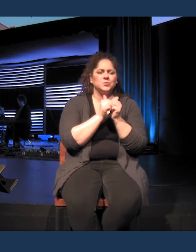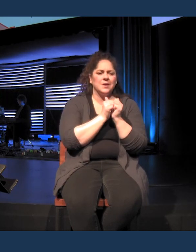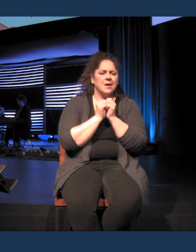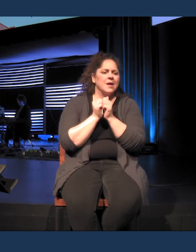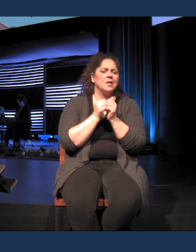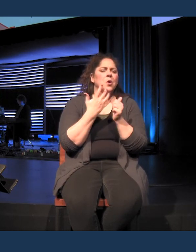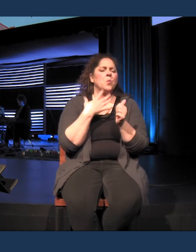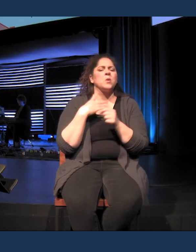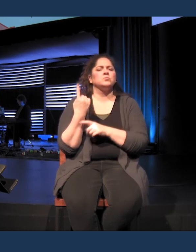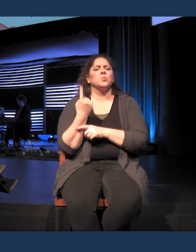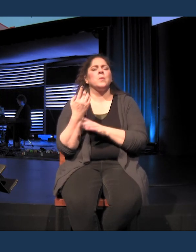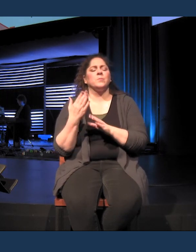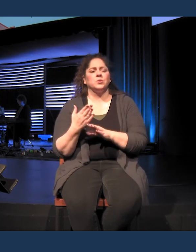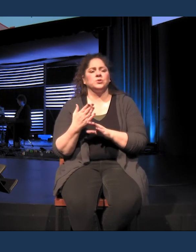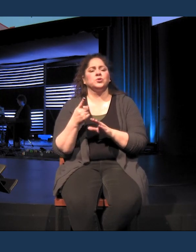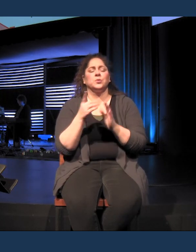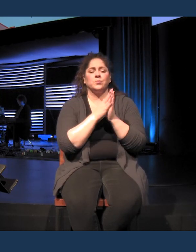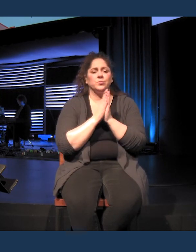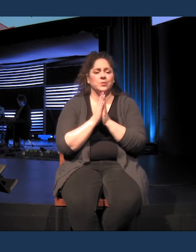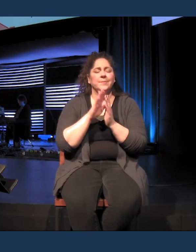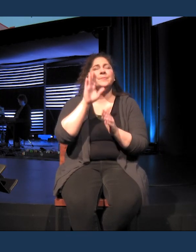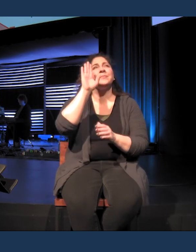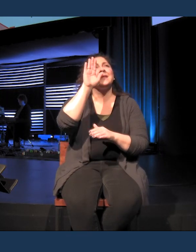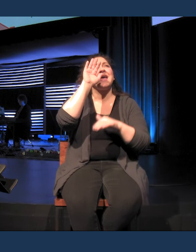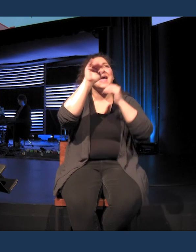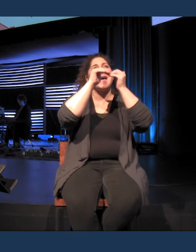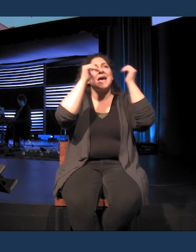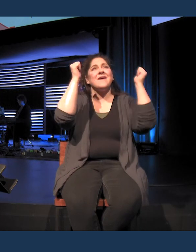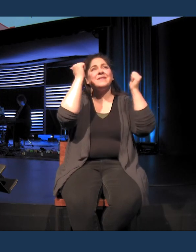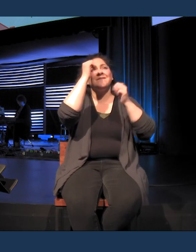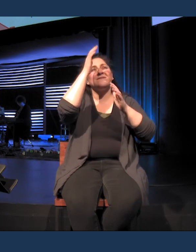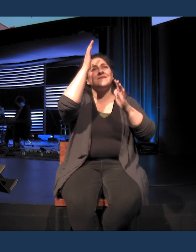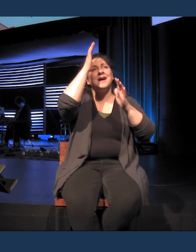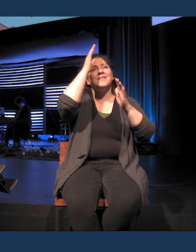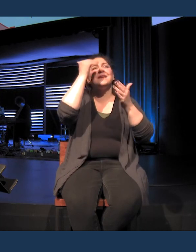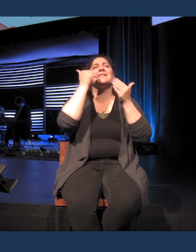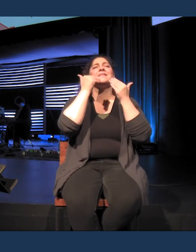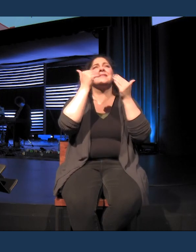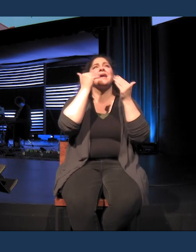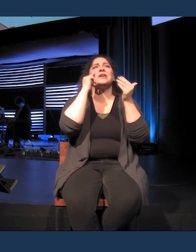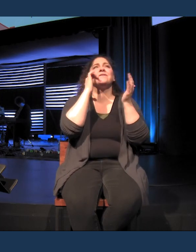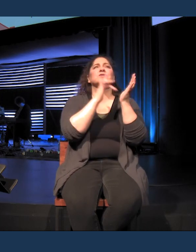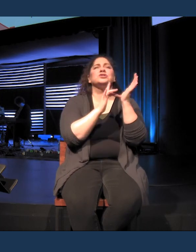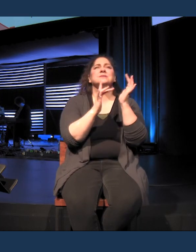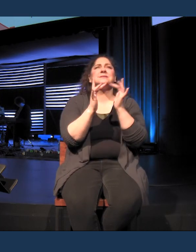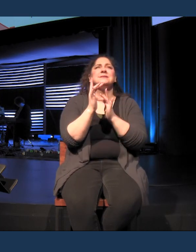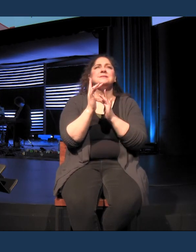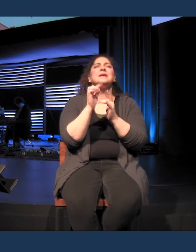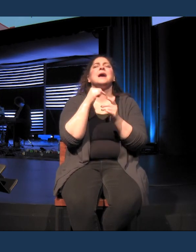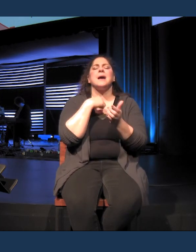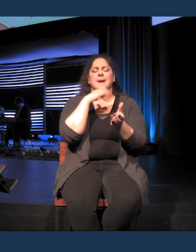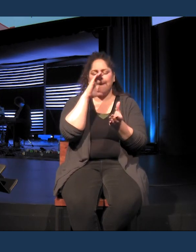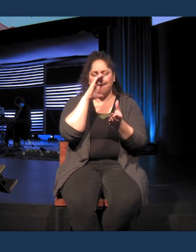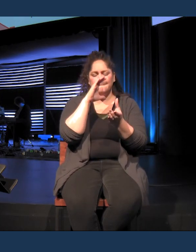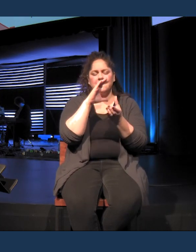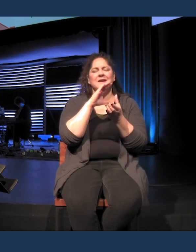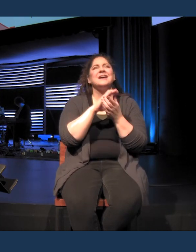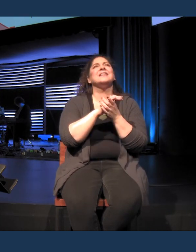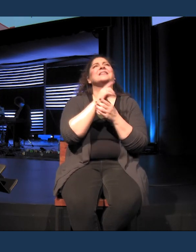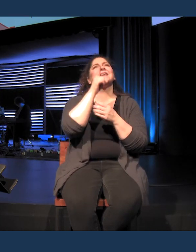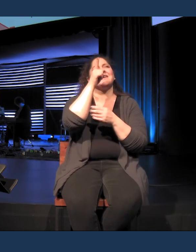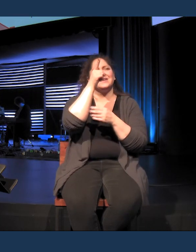alone. Would you just pray? Heavenly Father, thank you for Jesus. I believe he is the Son of